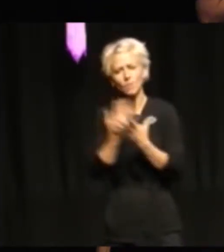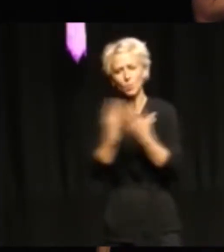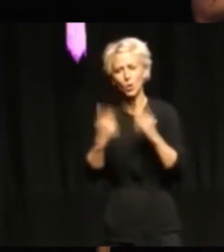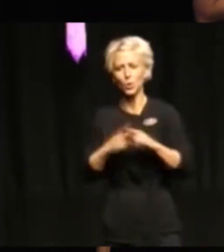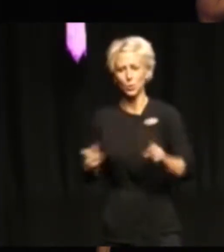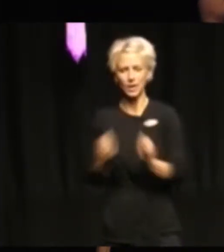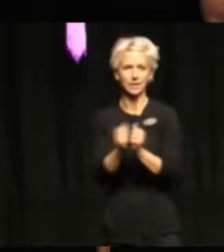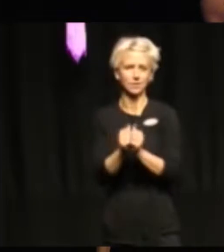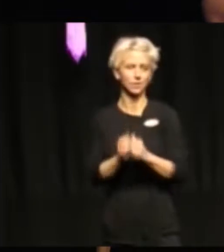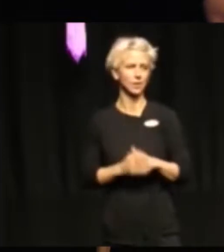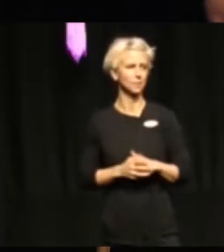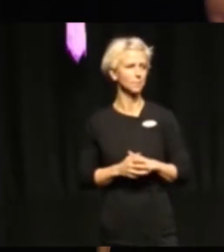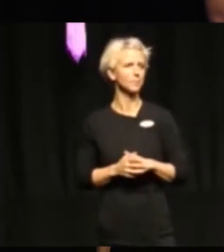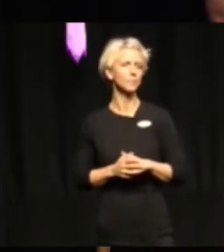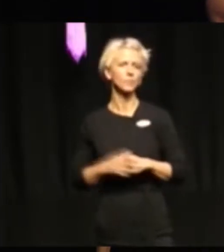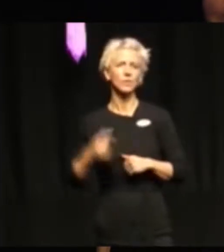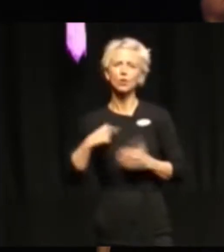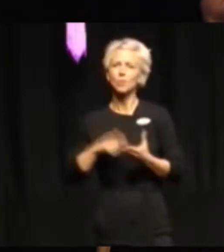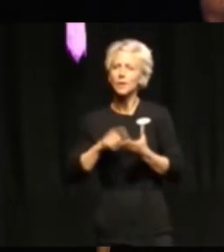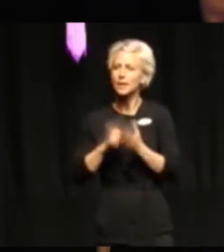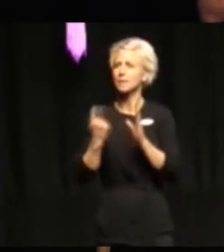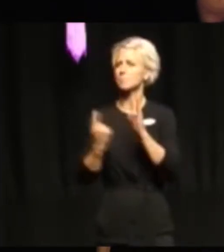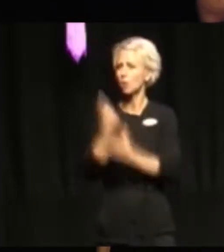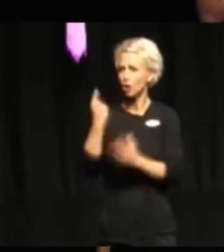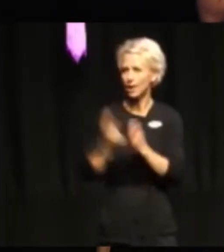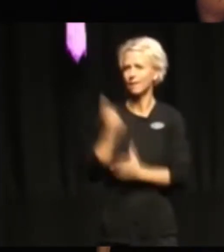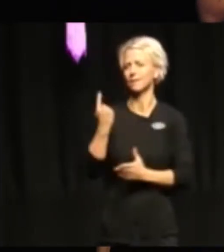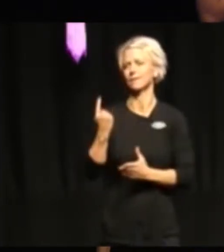the possibility or to actually